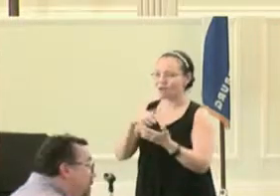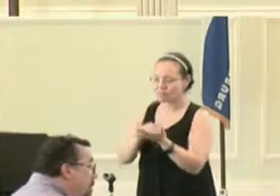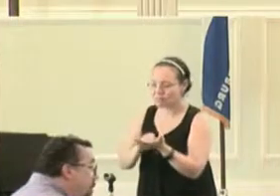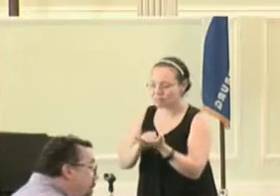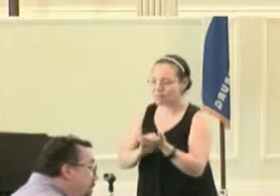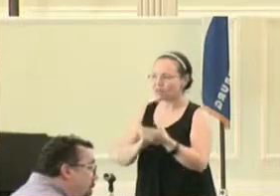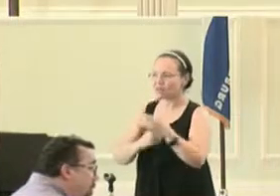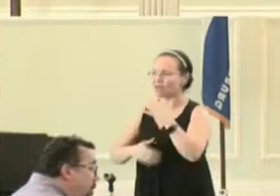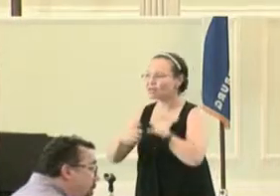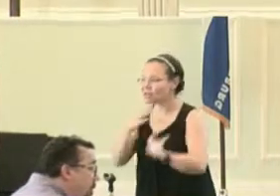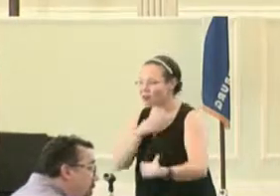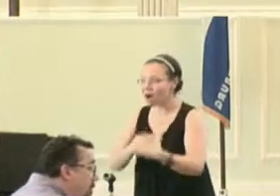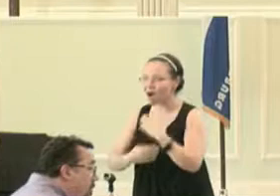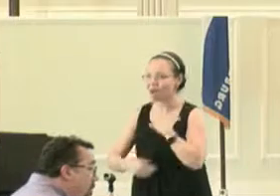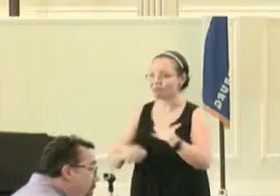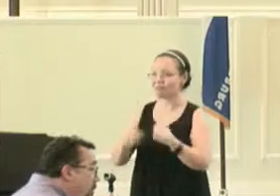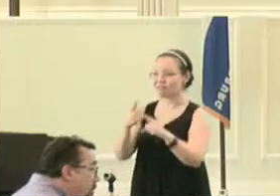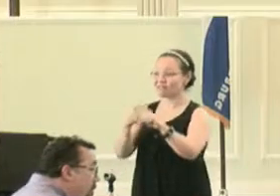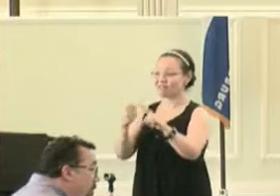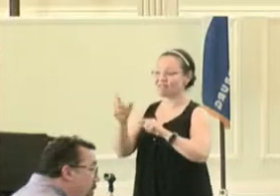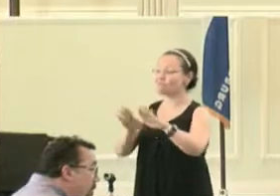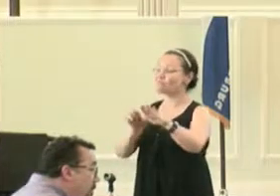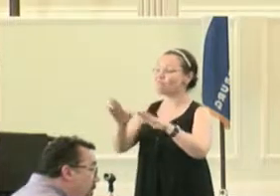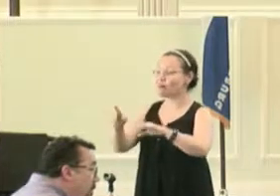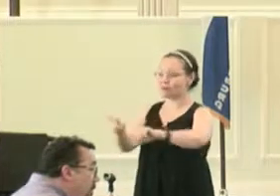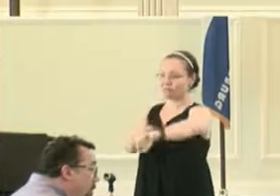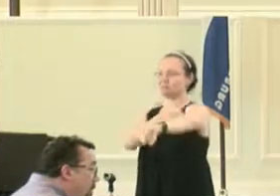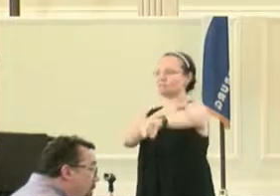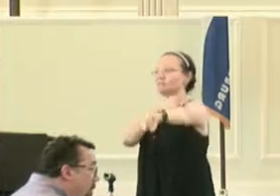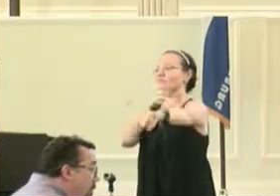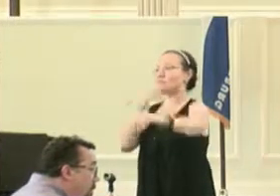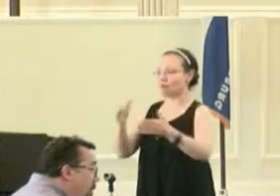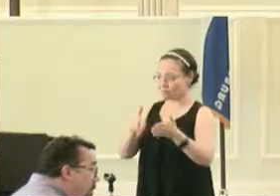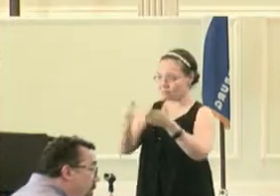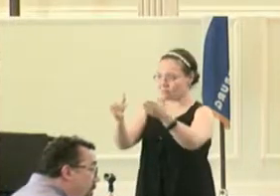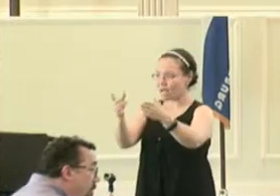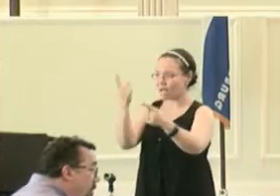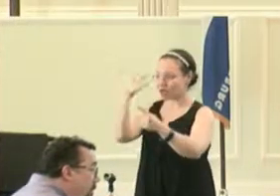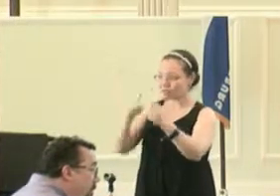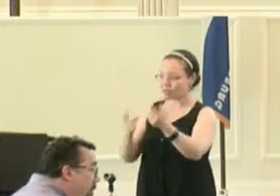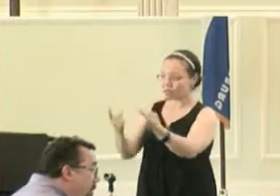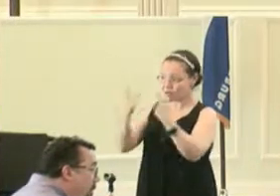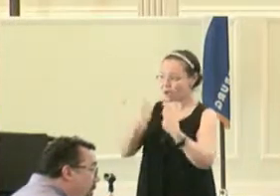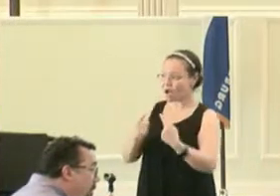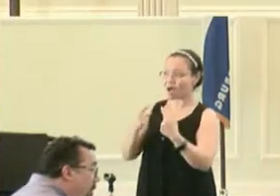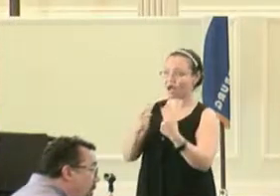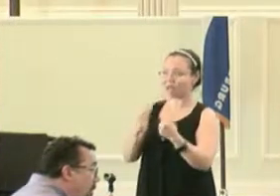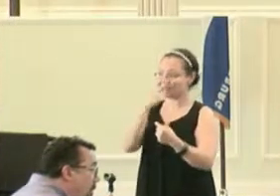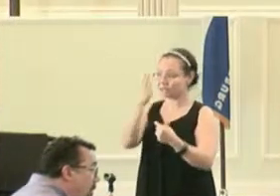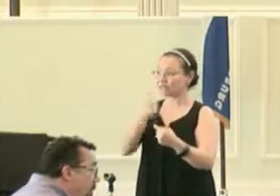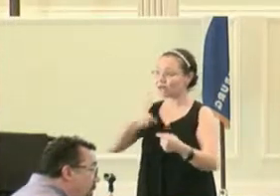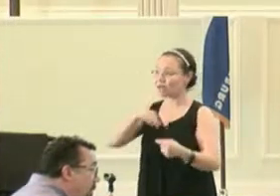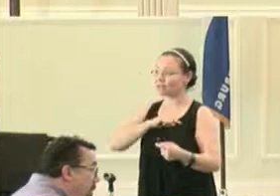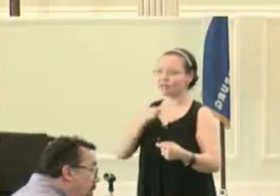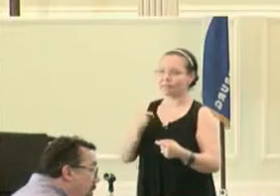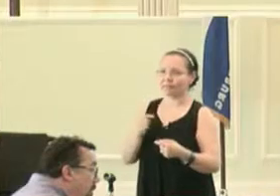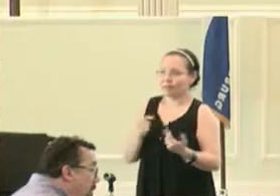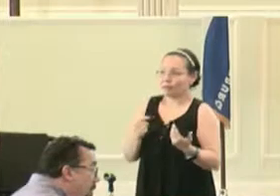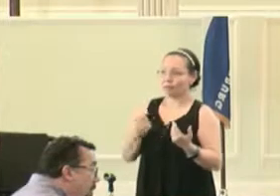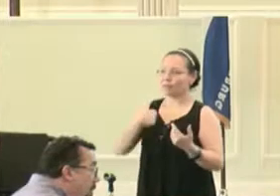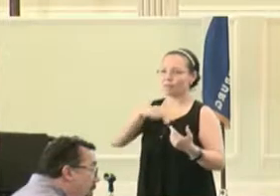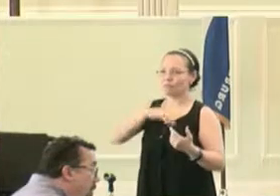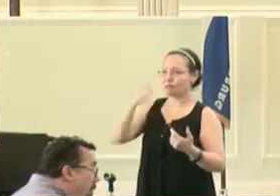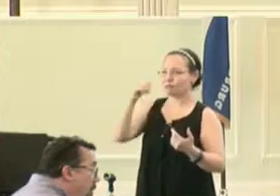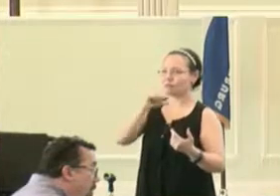us that they needed to eat. And before we had gotten off the bus, we didn't know if we had